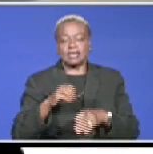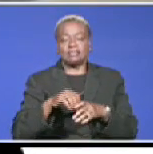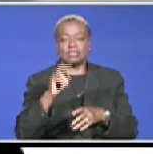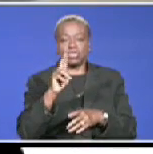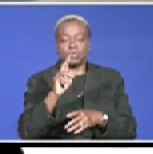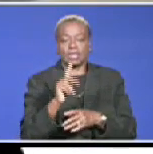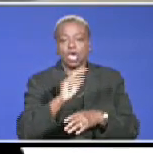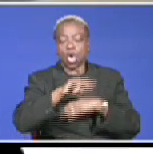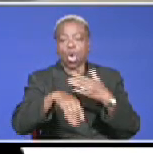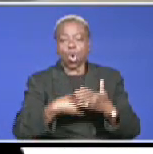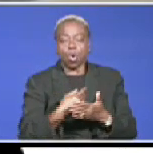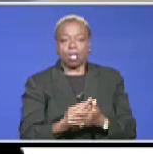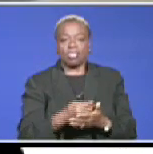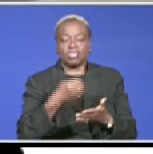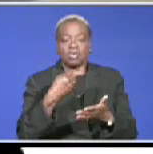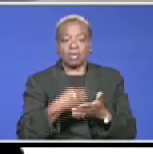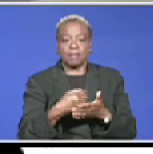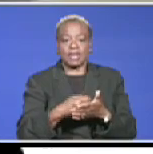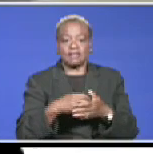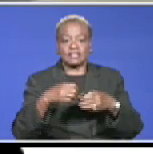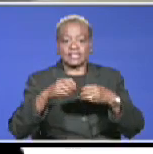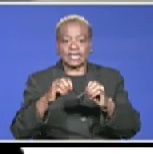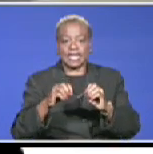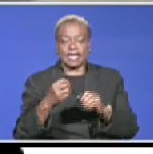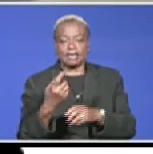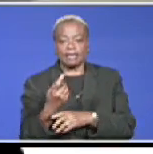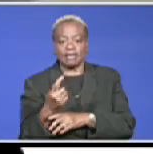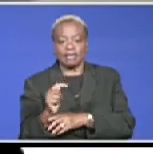all the proceeds to selling the